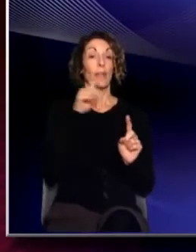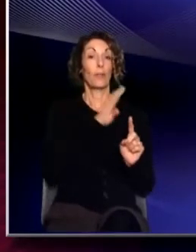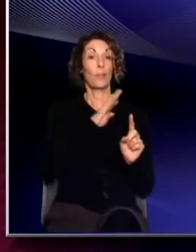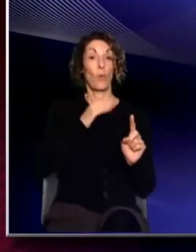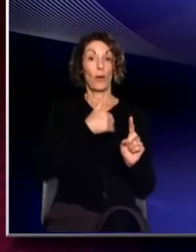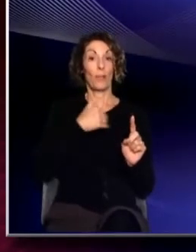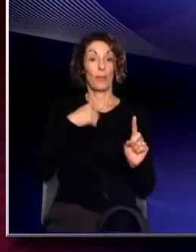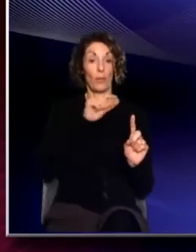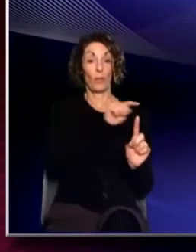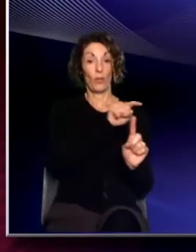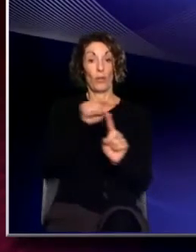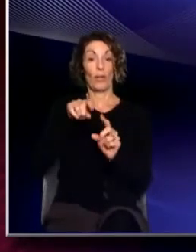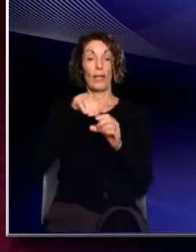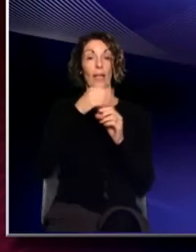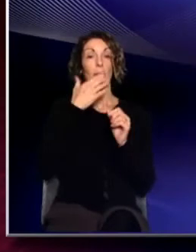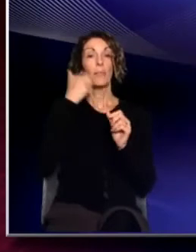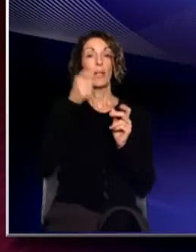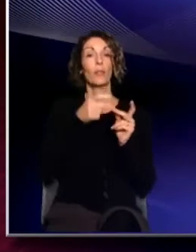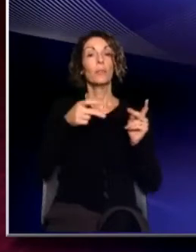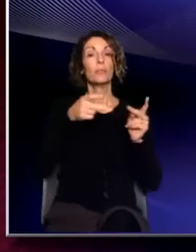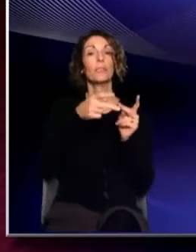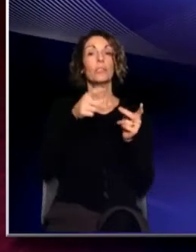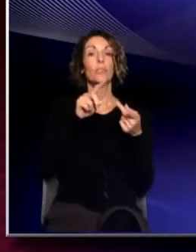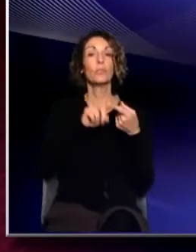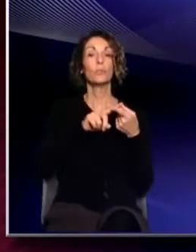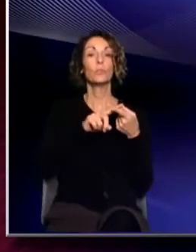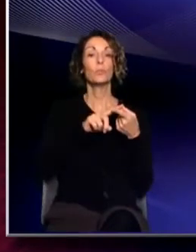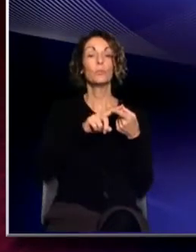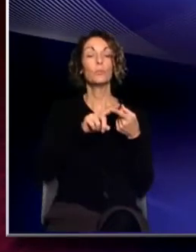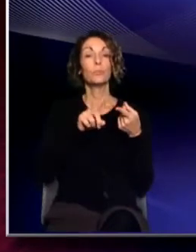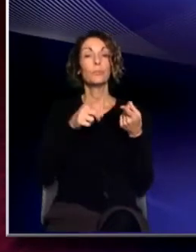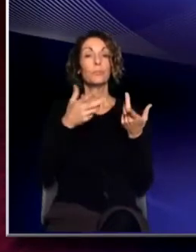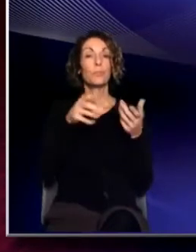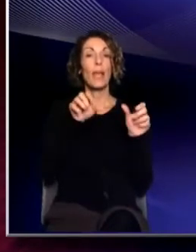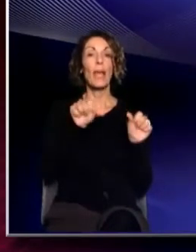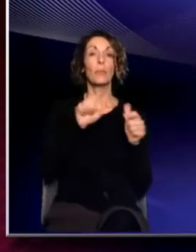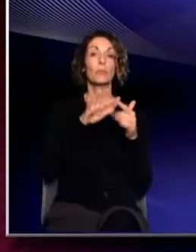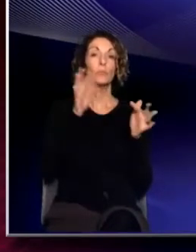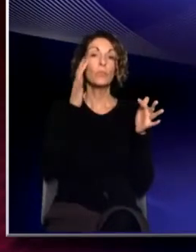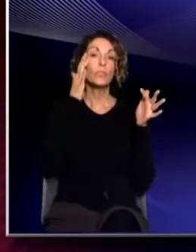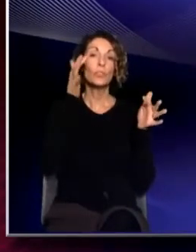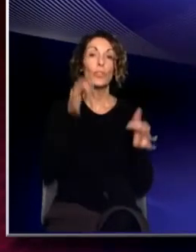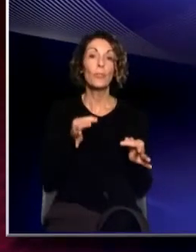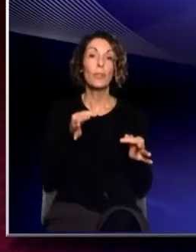a better position to be able to determine what are